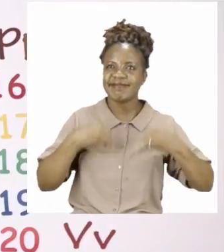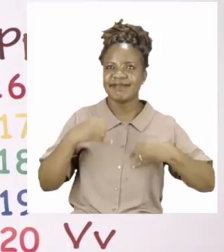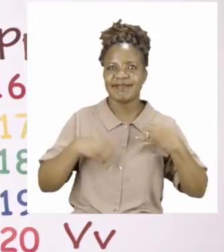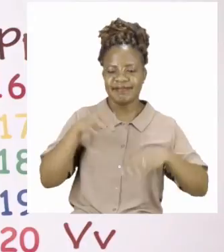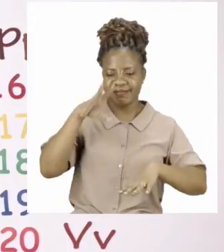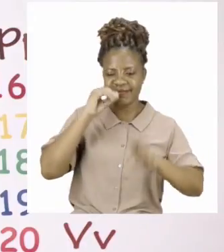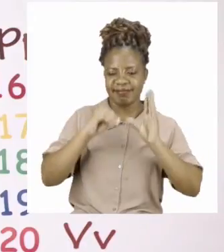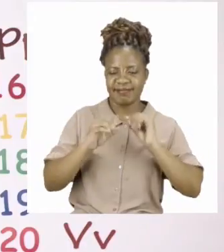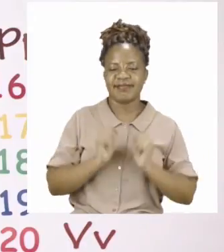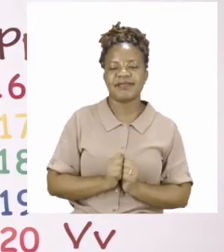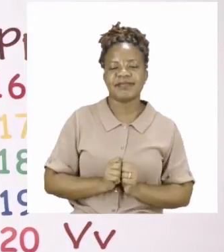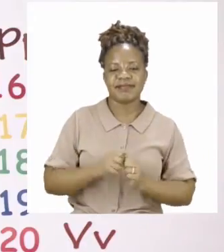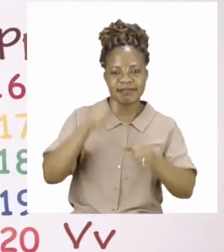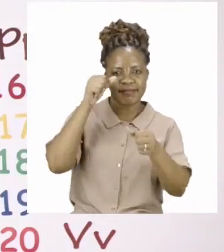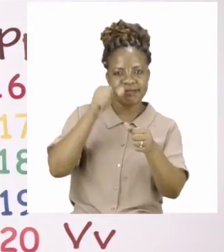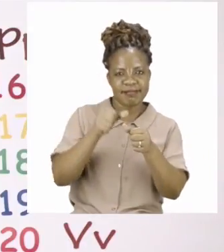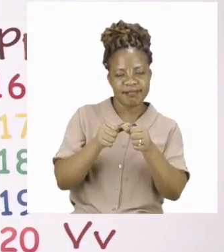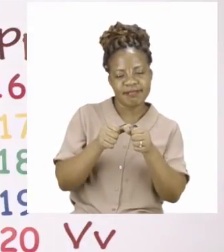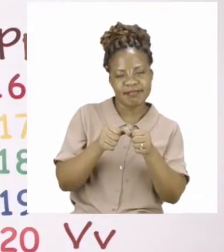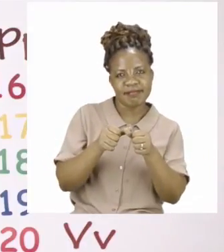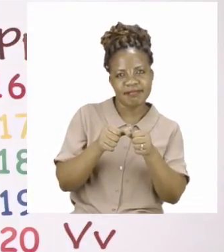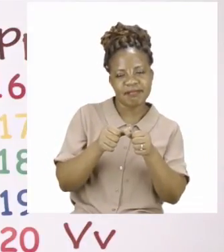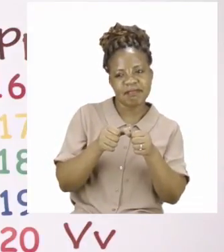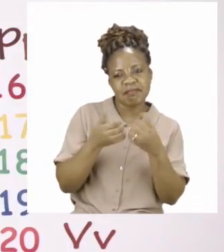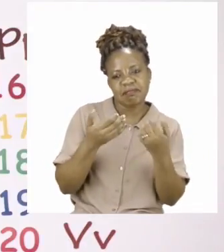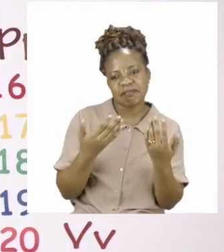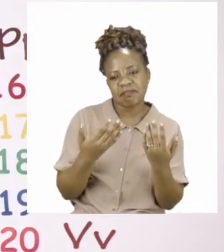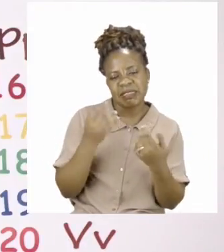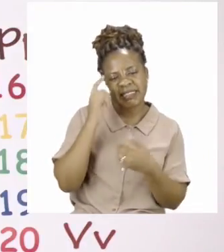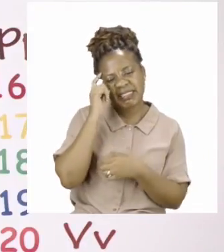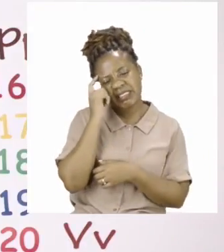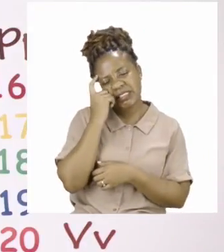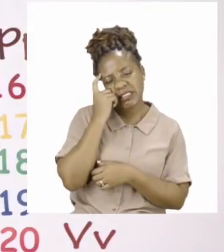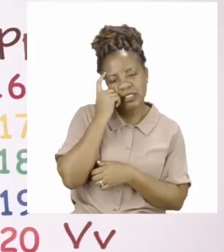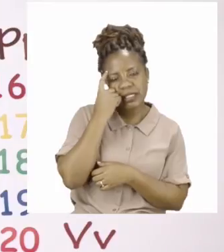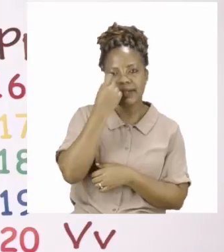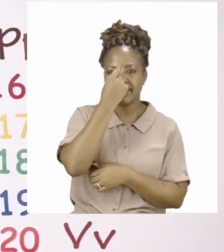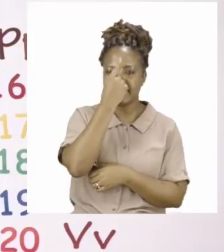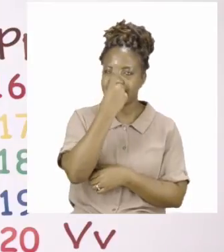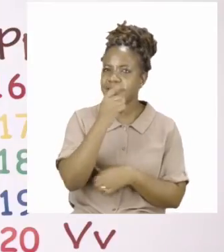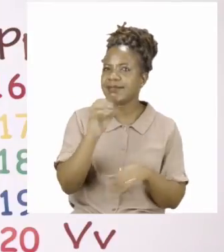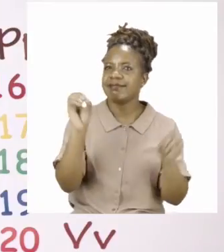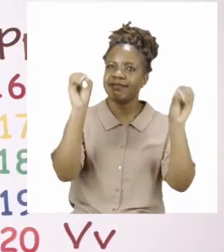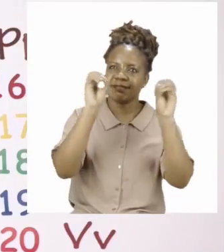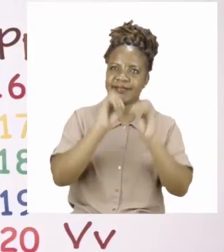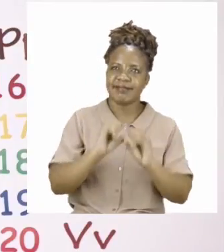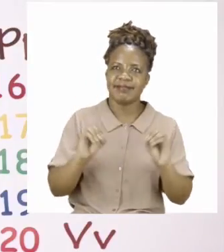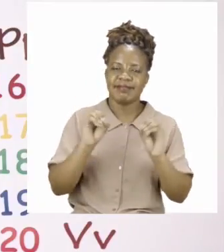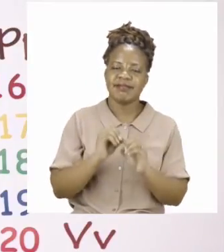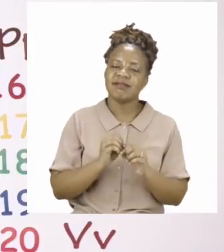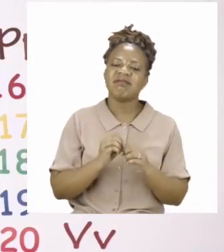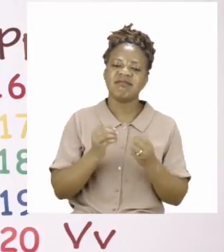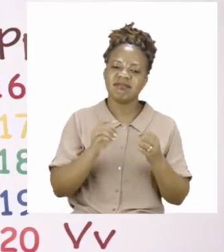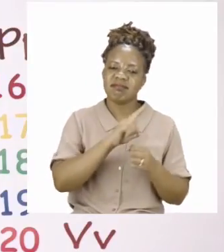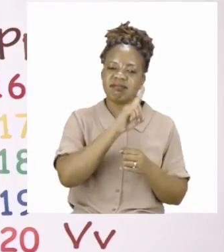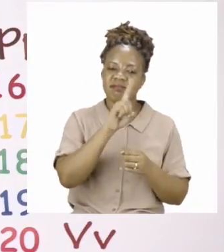Remember, if you're not sure or you don't understand, you can always ask for help. Just